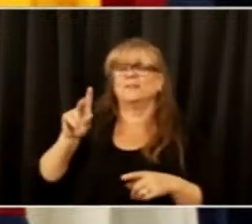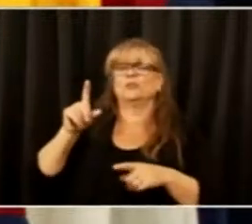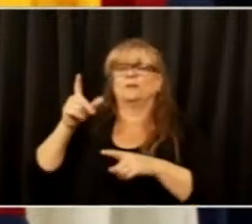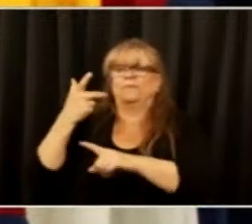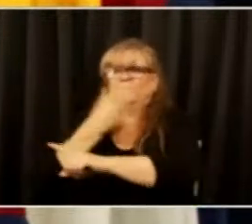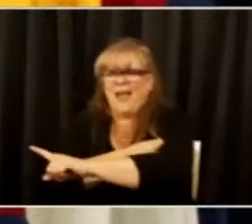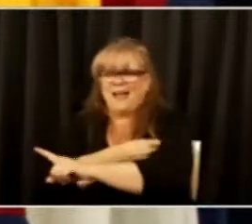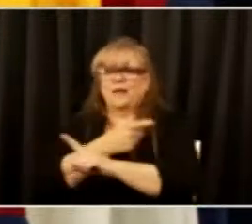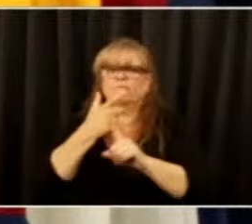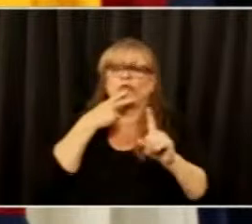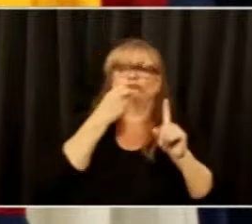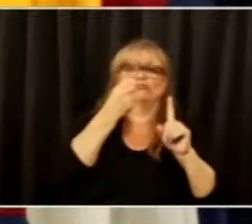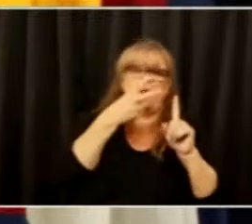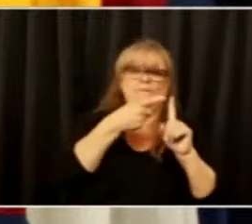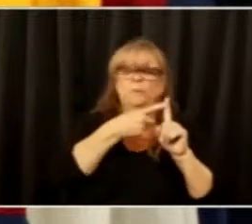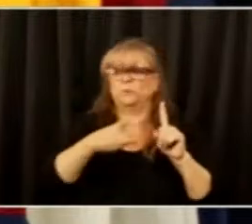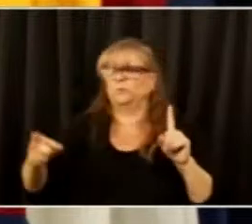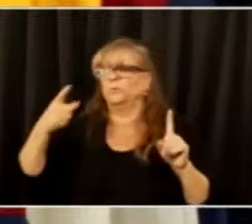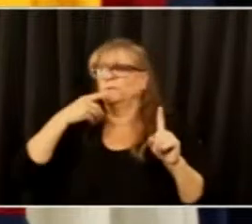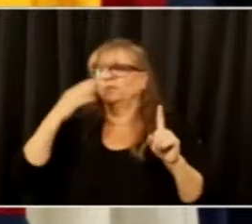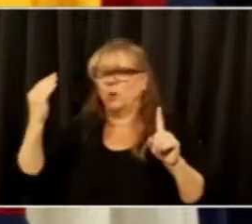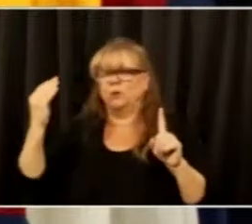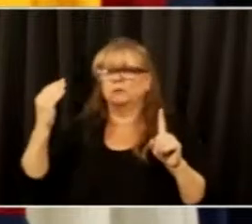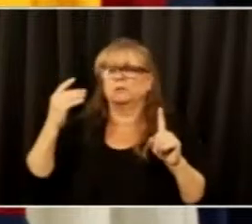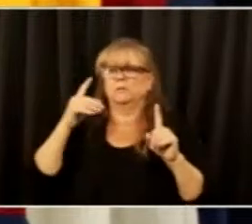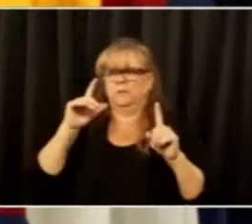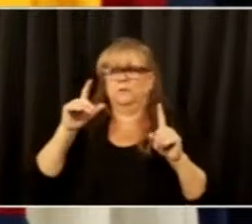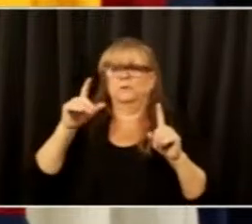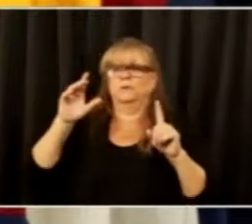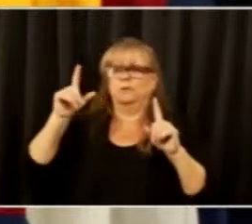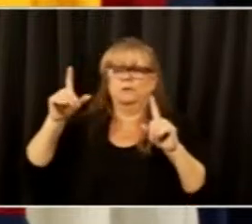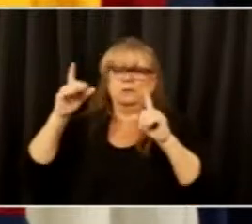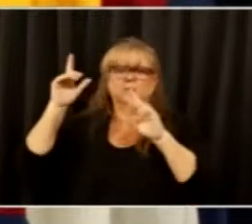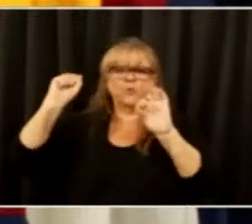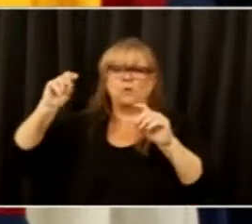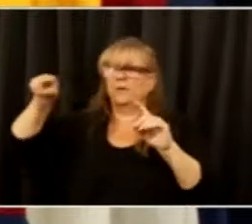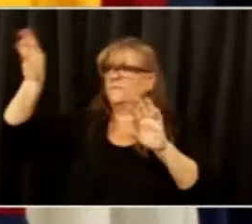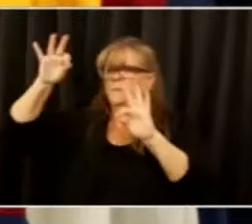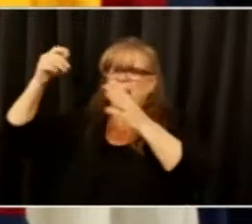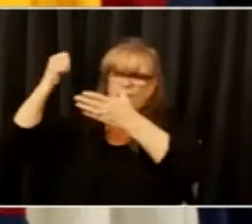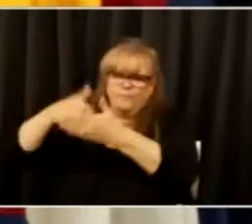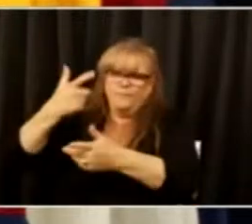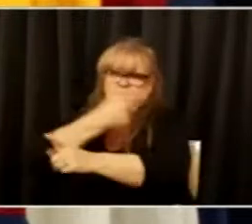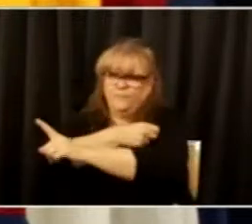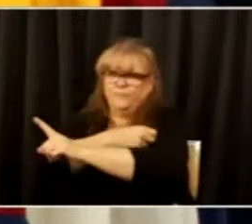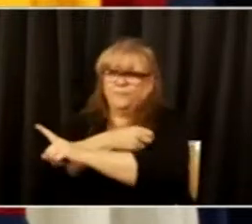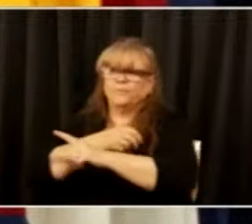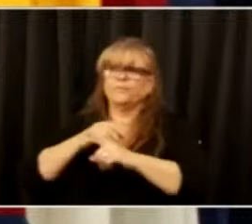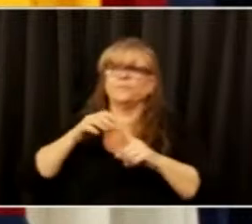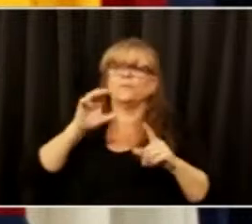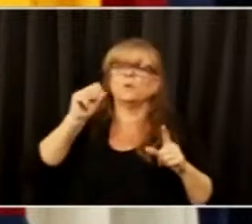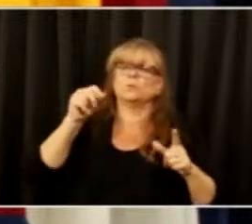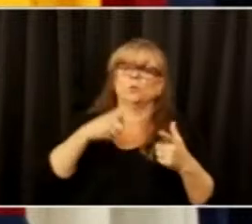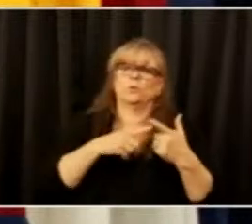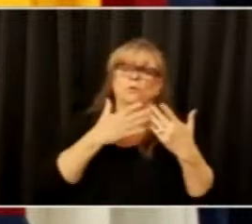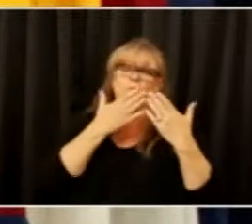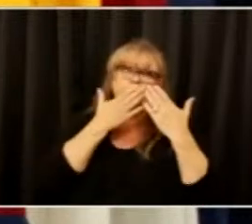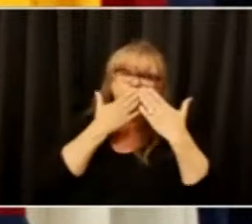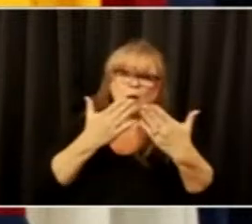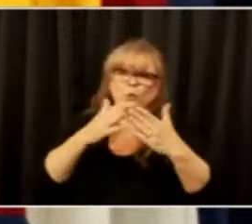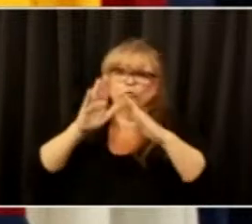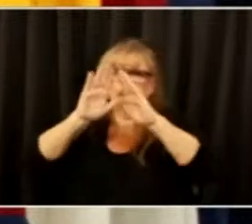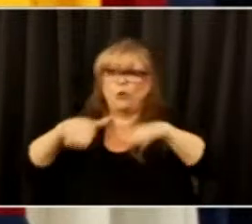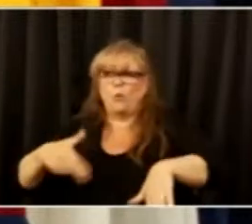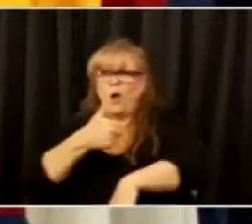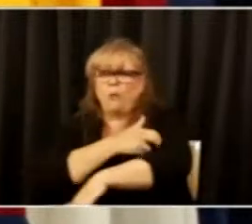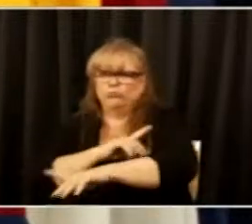can take to protect their family. I want to thank Children's Hospital, one of the first major providers to jump at the opportunity to protect children.